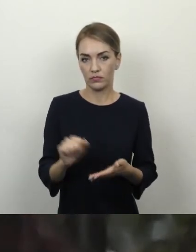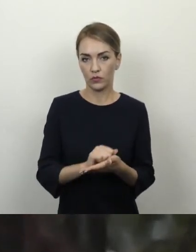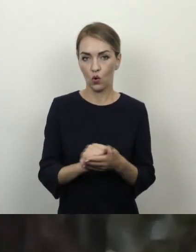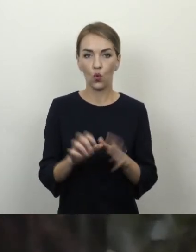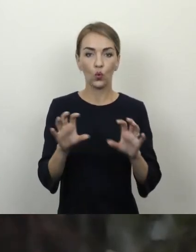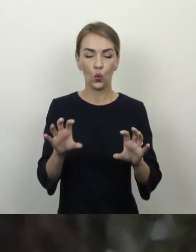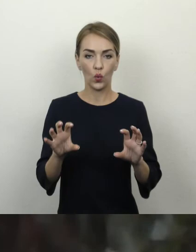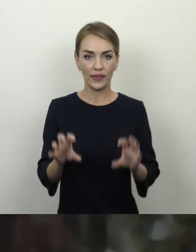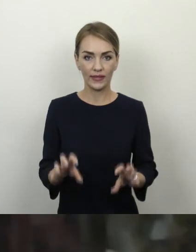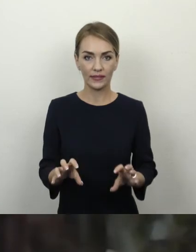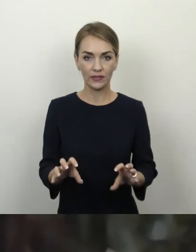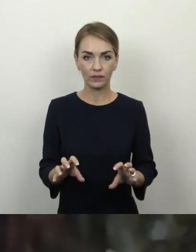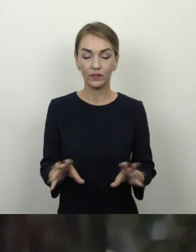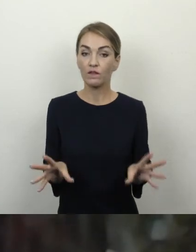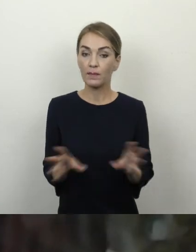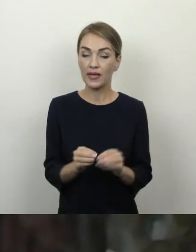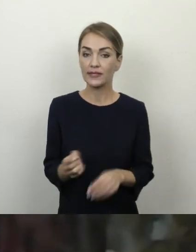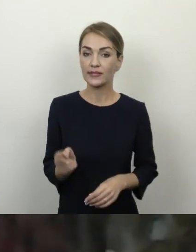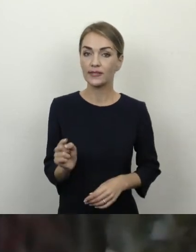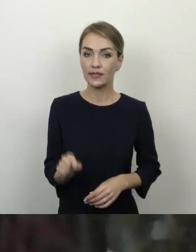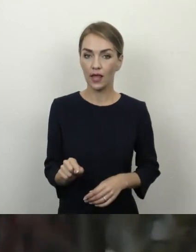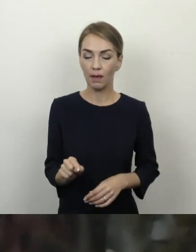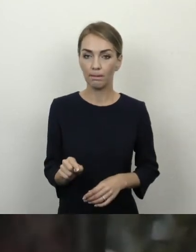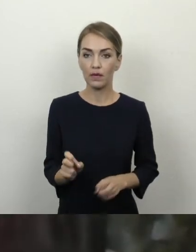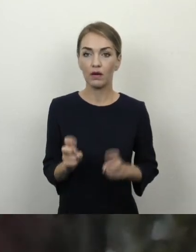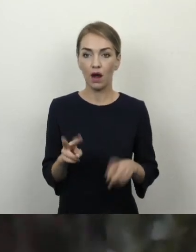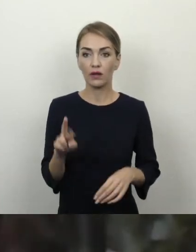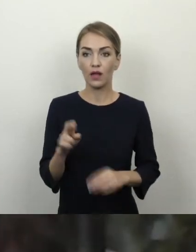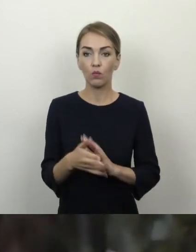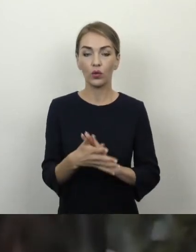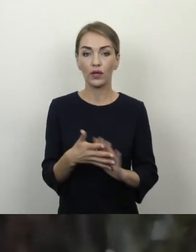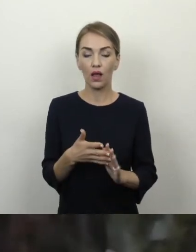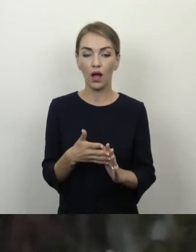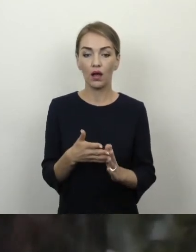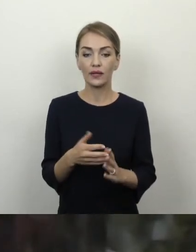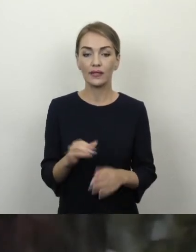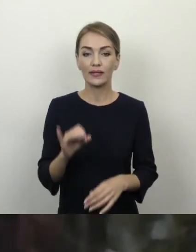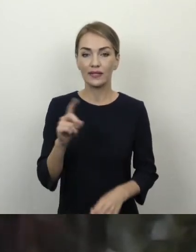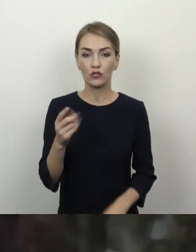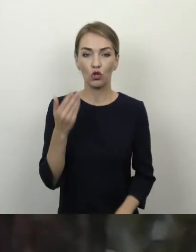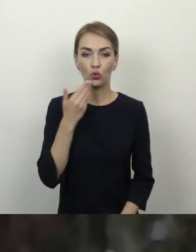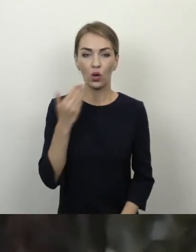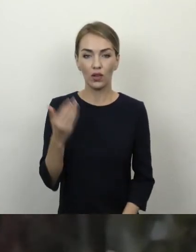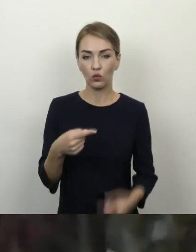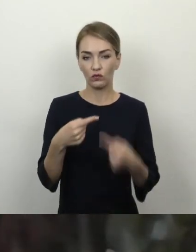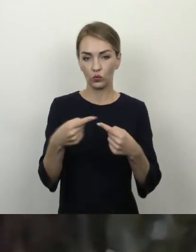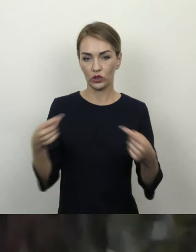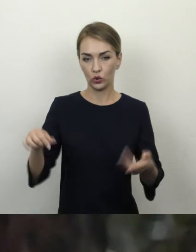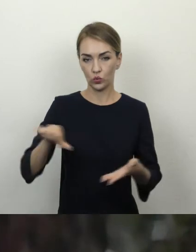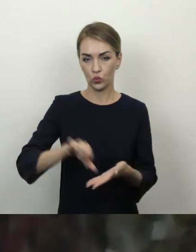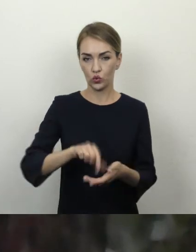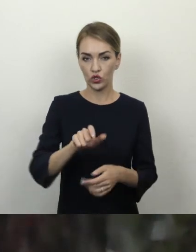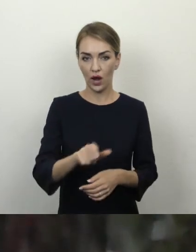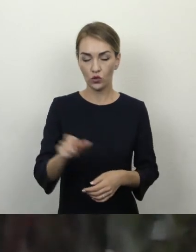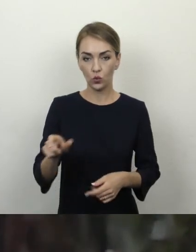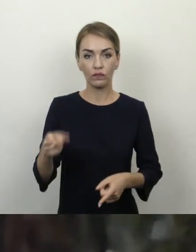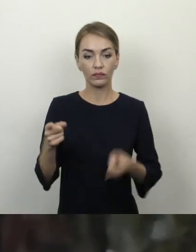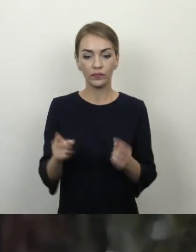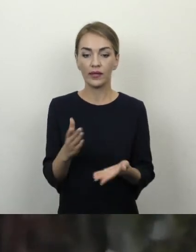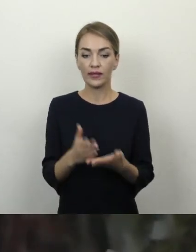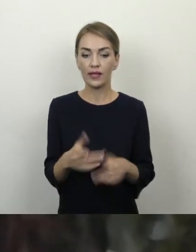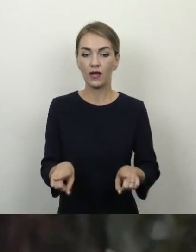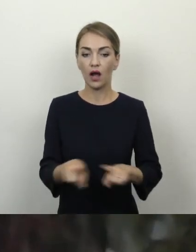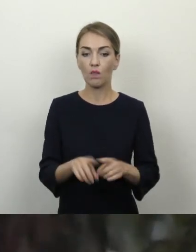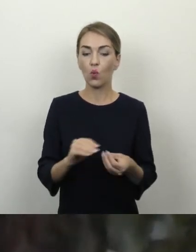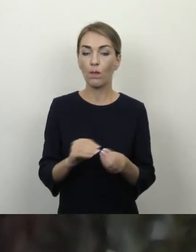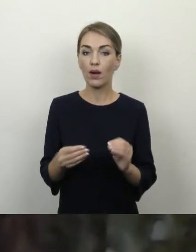had to review the entire code, the text of it. from what I understood from the reports of the